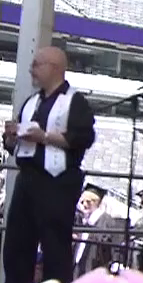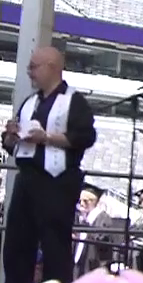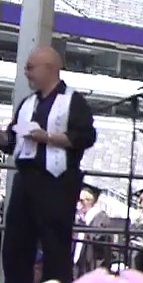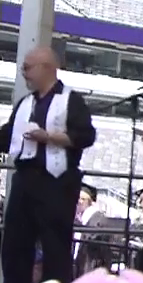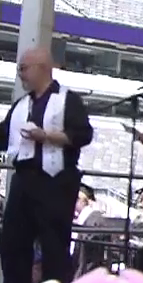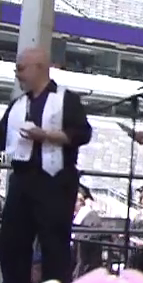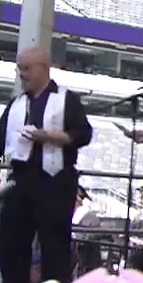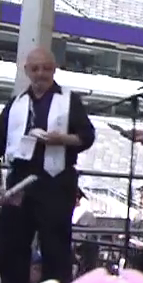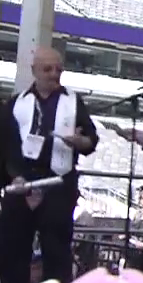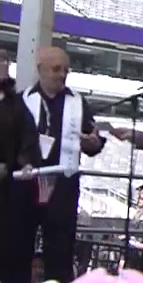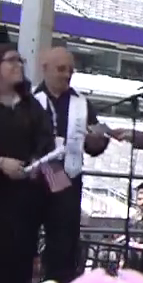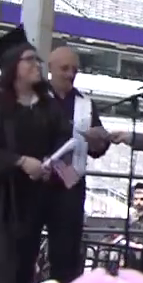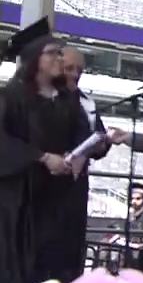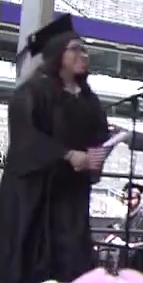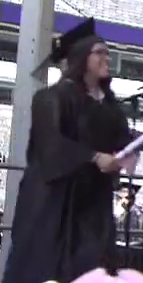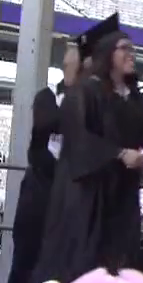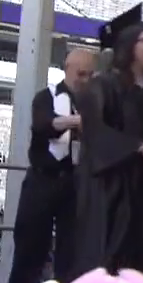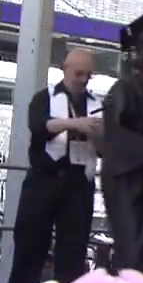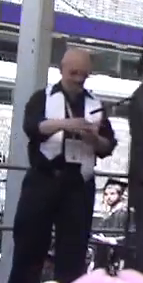Sophia Zapata.